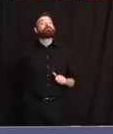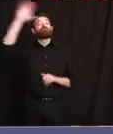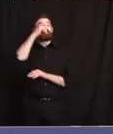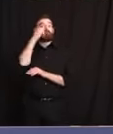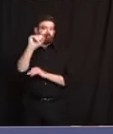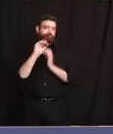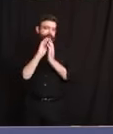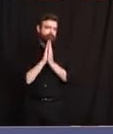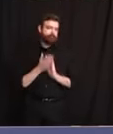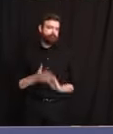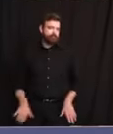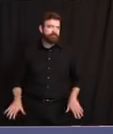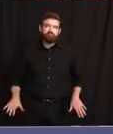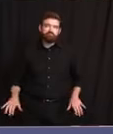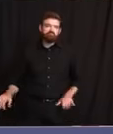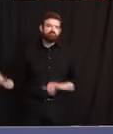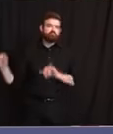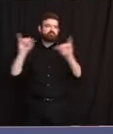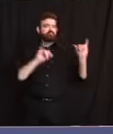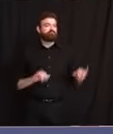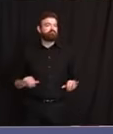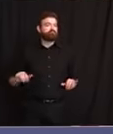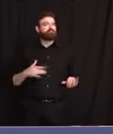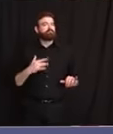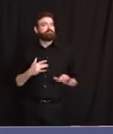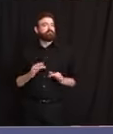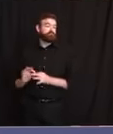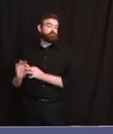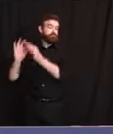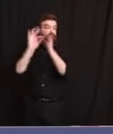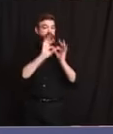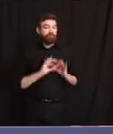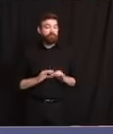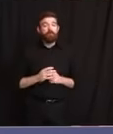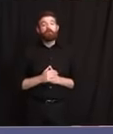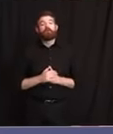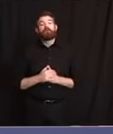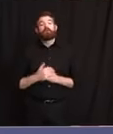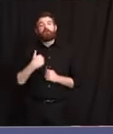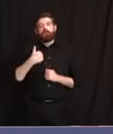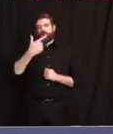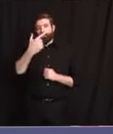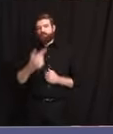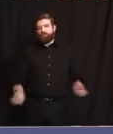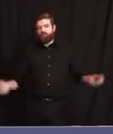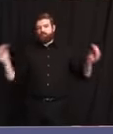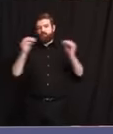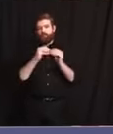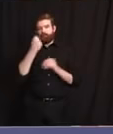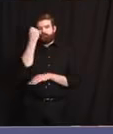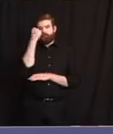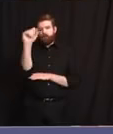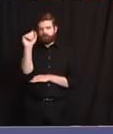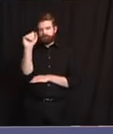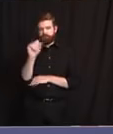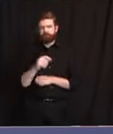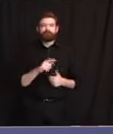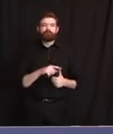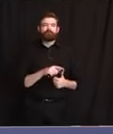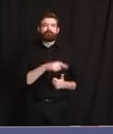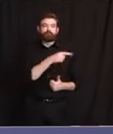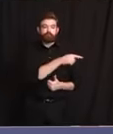It's an overwhelming sense right now. But with 21 protests today, as Pat reminds me and Gerbir reminds me, we got to make sure